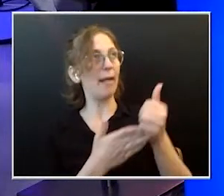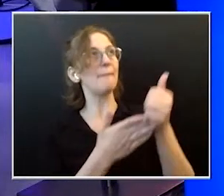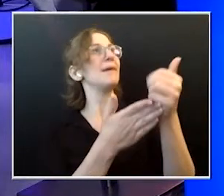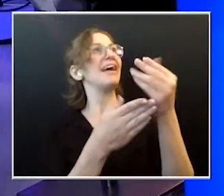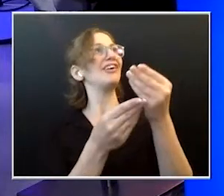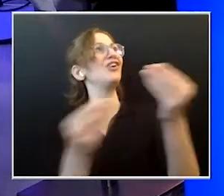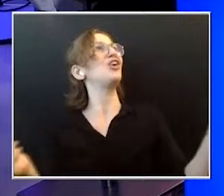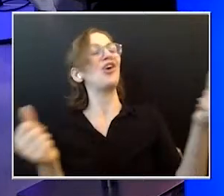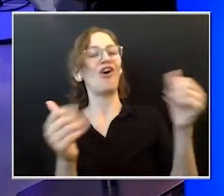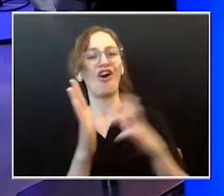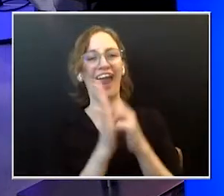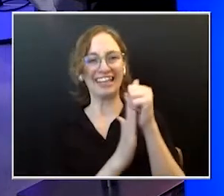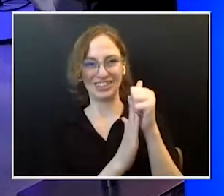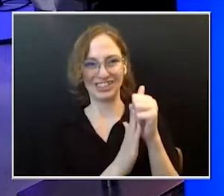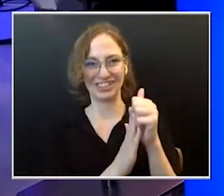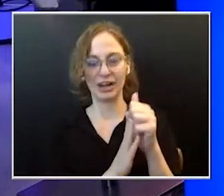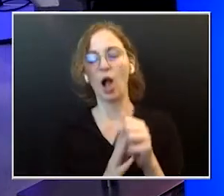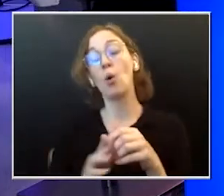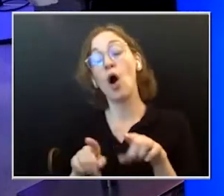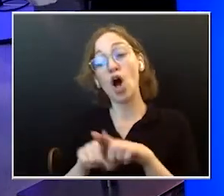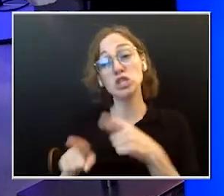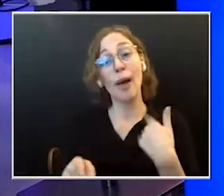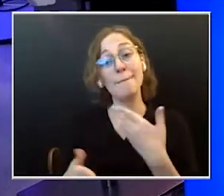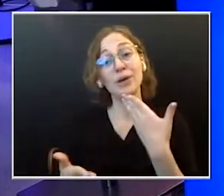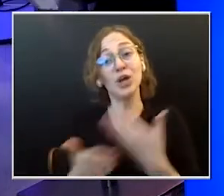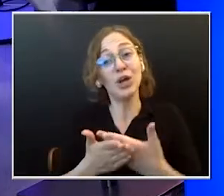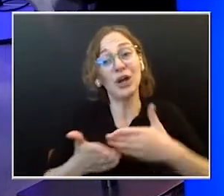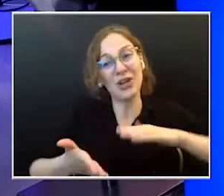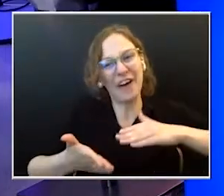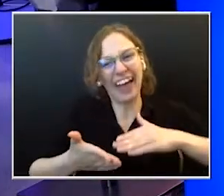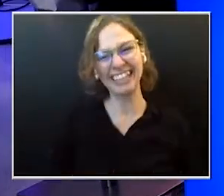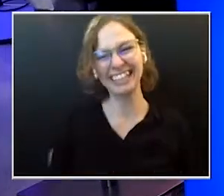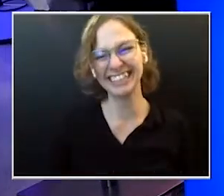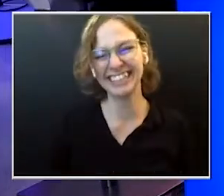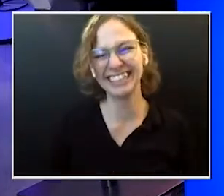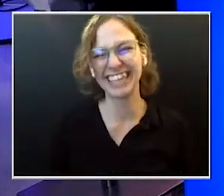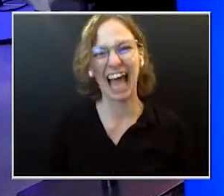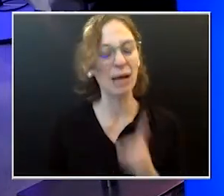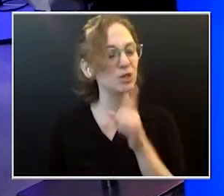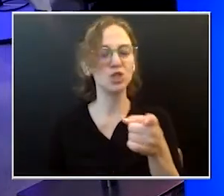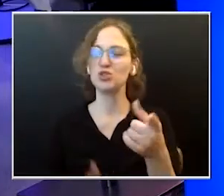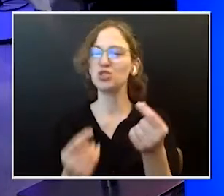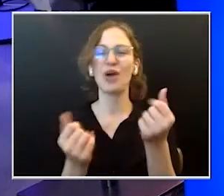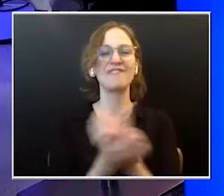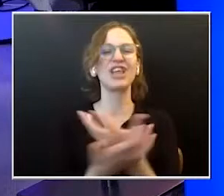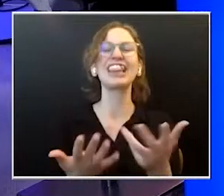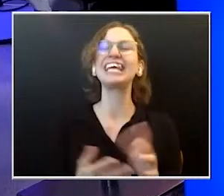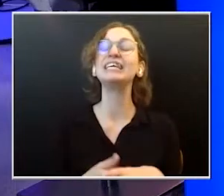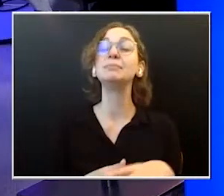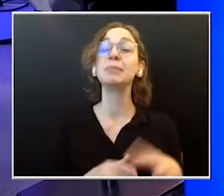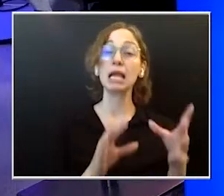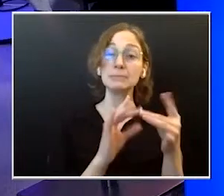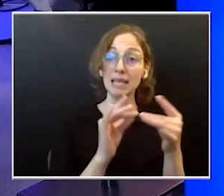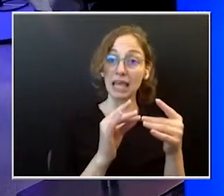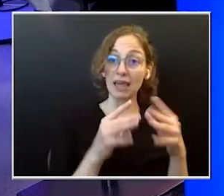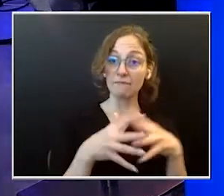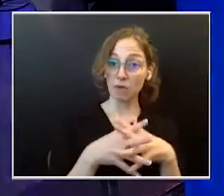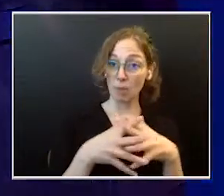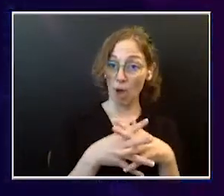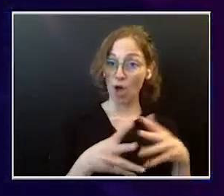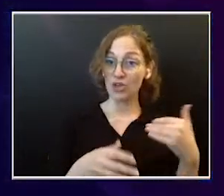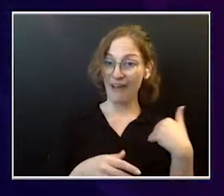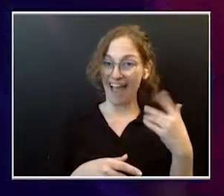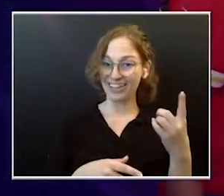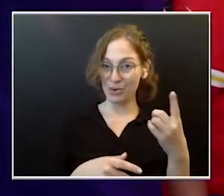The times are different. Make delicious food. I'm sure, but wow, you do it all. Okay, speaking of football, we had your little football-sized